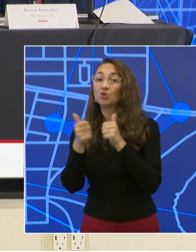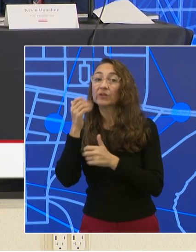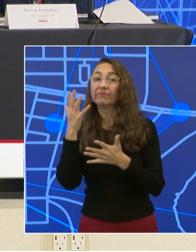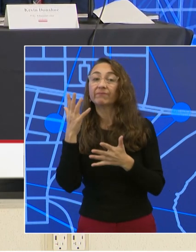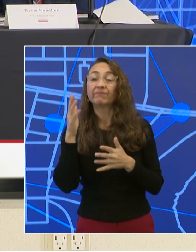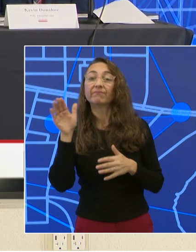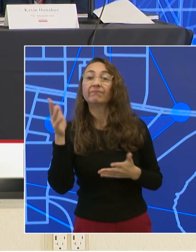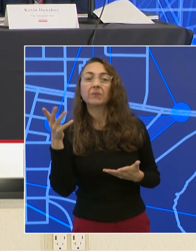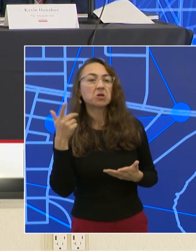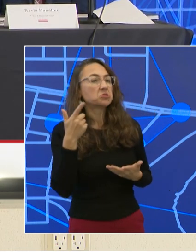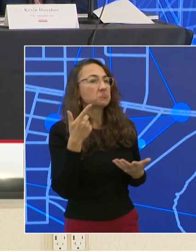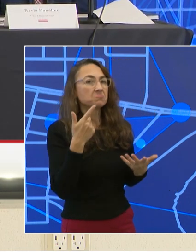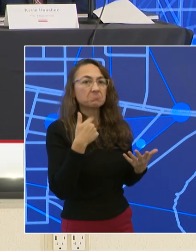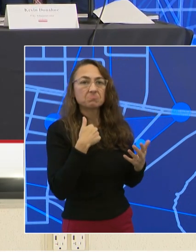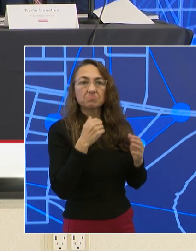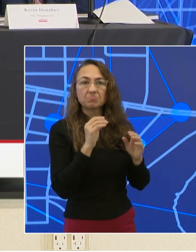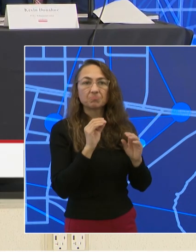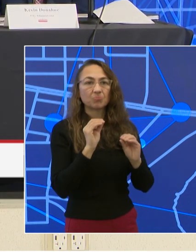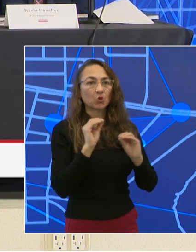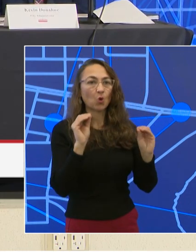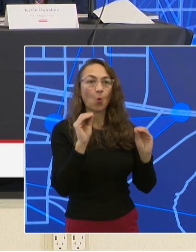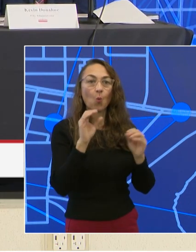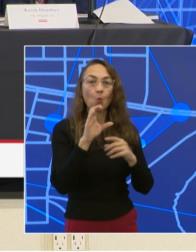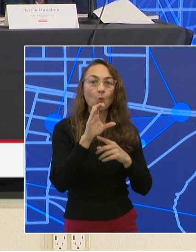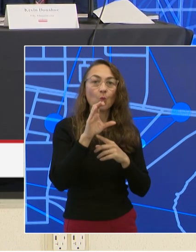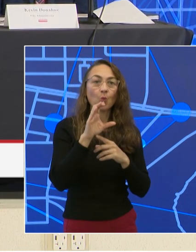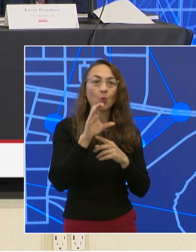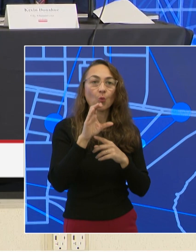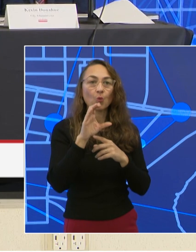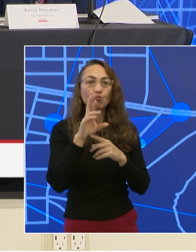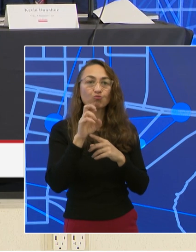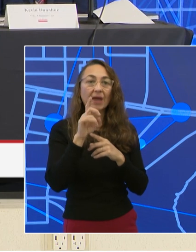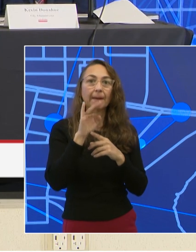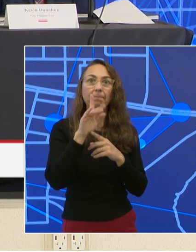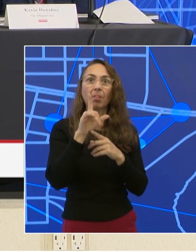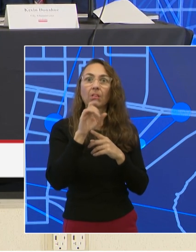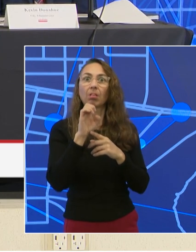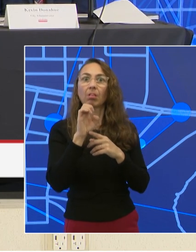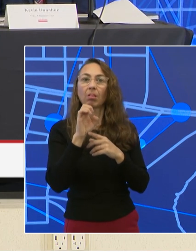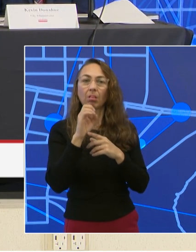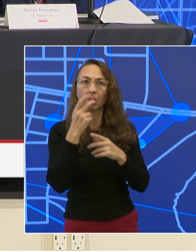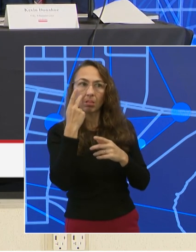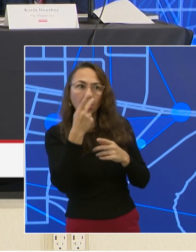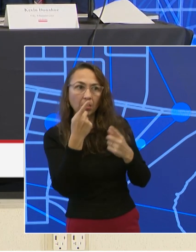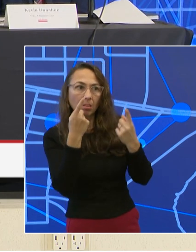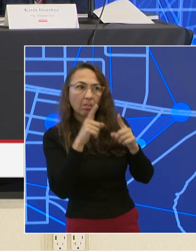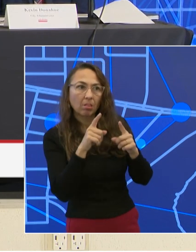identifiable threats here in the city or in the region with respect to the inauguration.